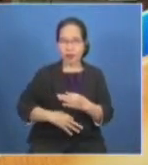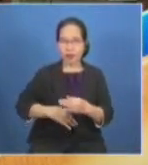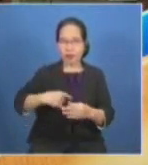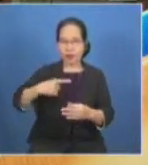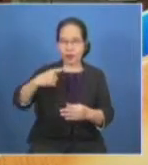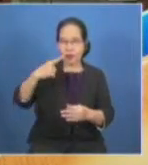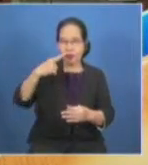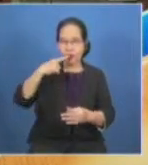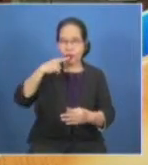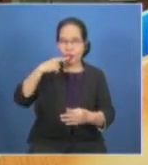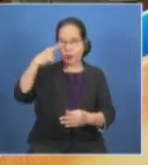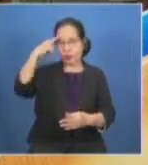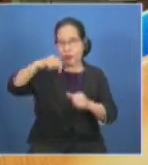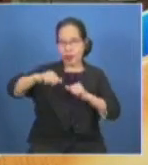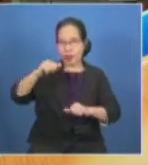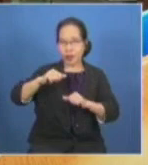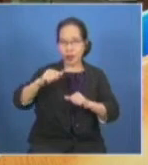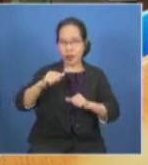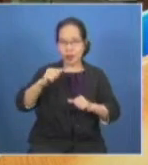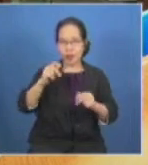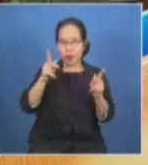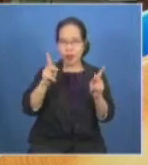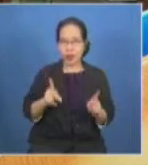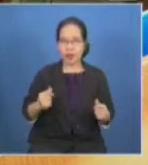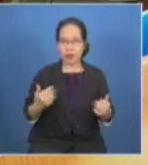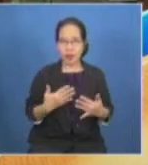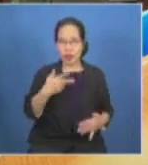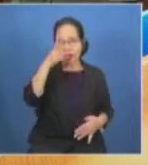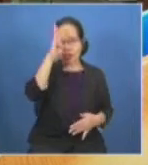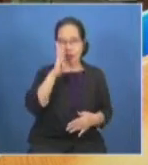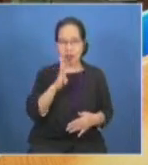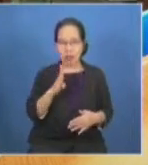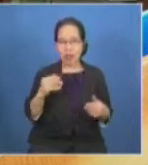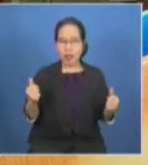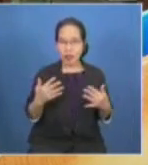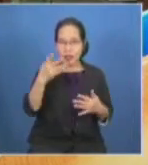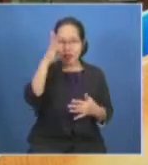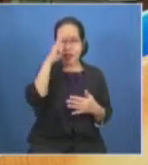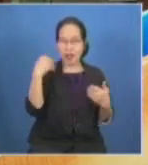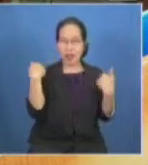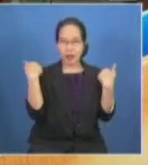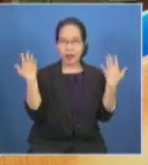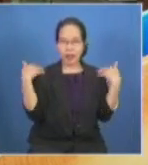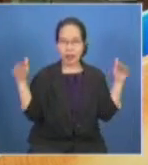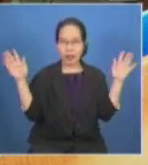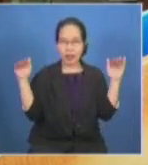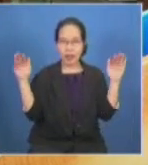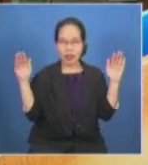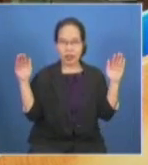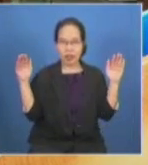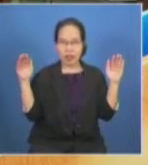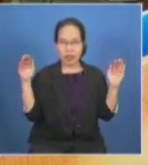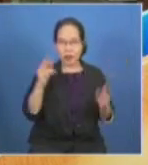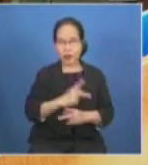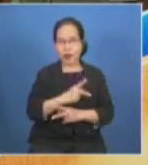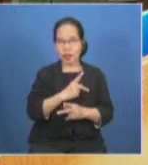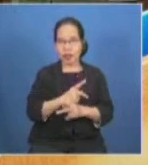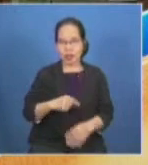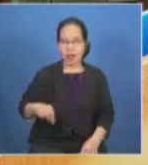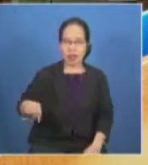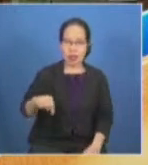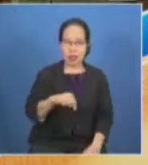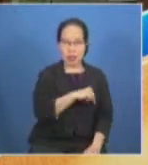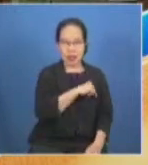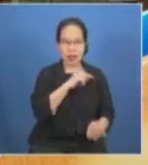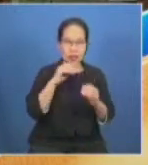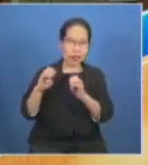favorable to a person who fears him. If we fear God, we have a guardian angel that